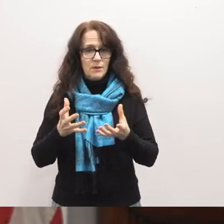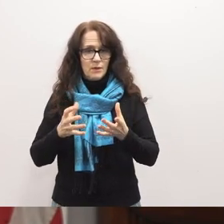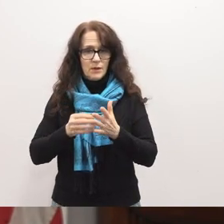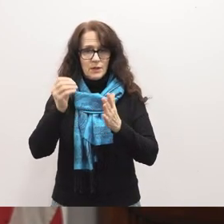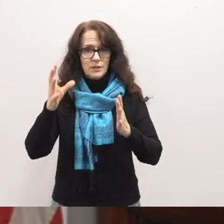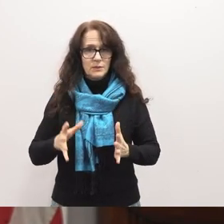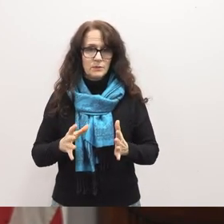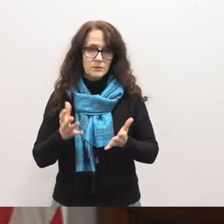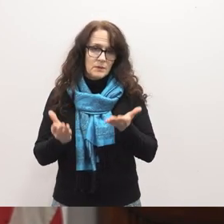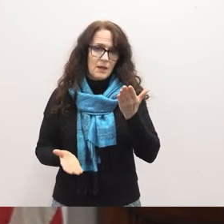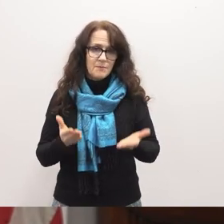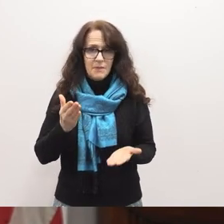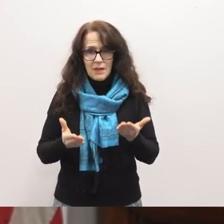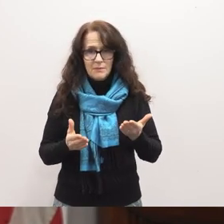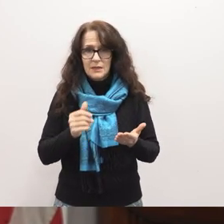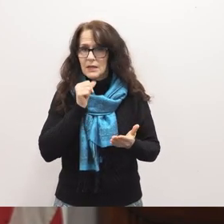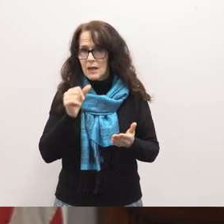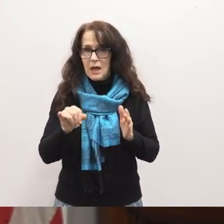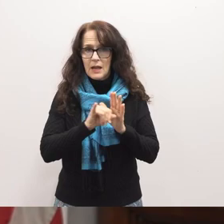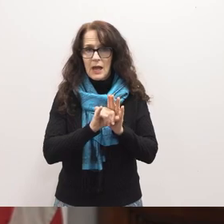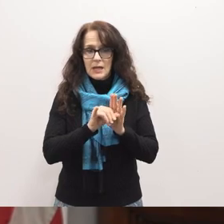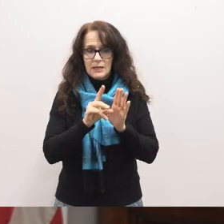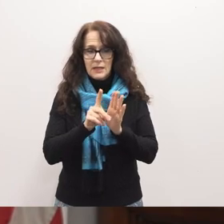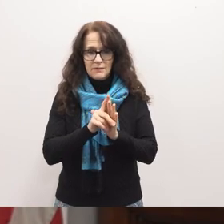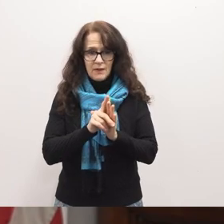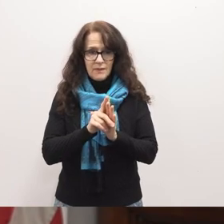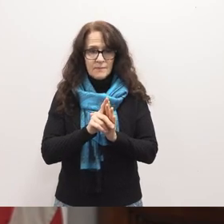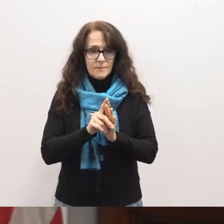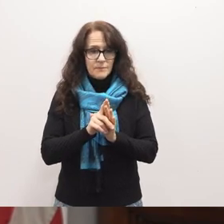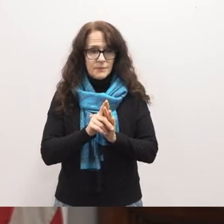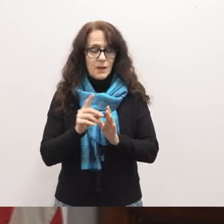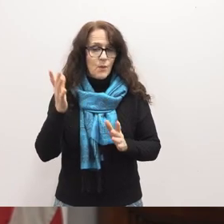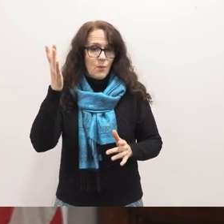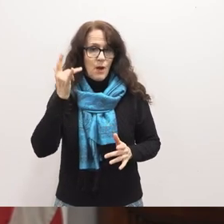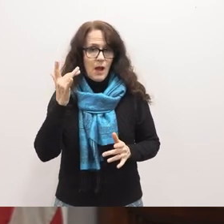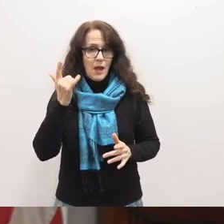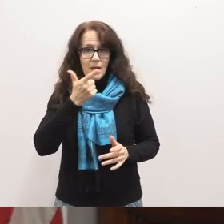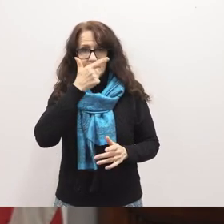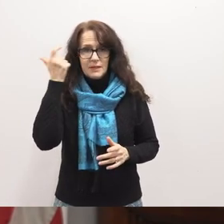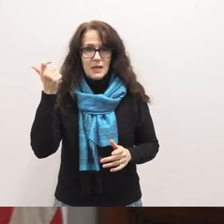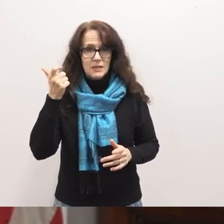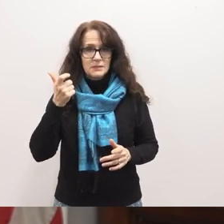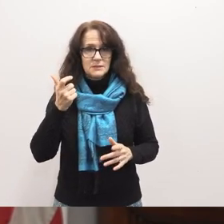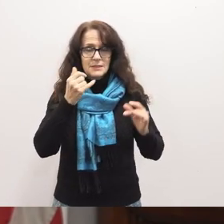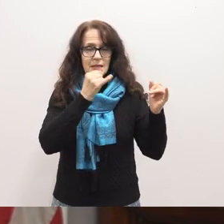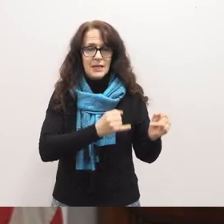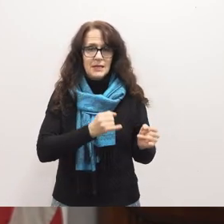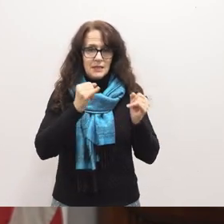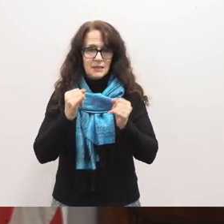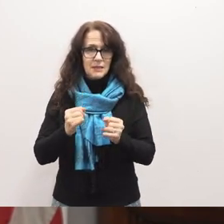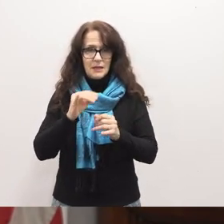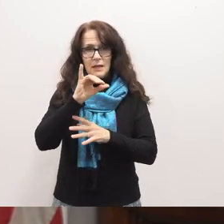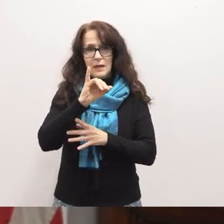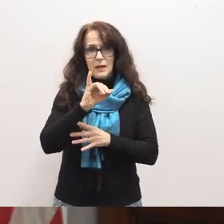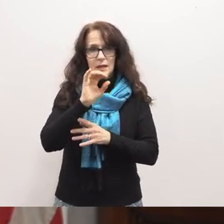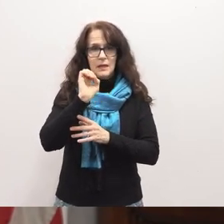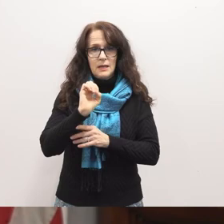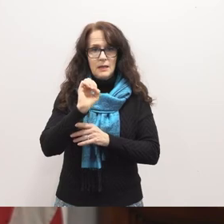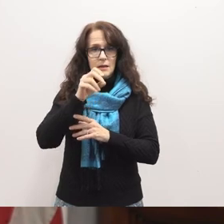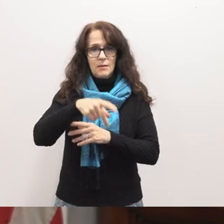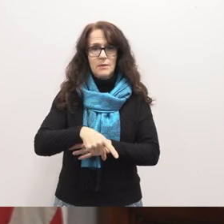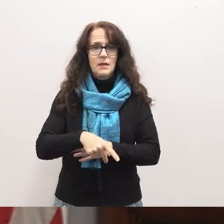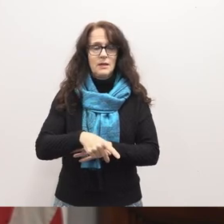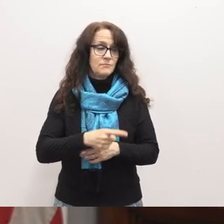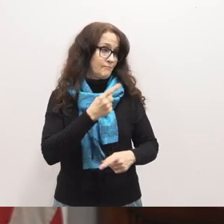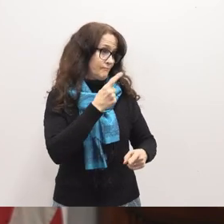not otherwise have been identified. That's correct. Purely based on the individual, the IEP, right?